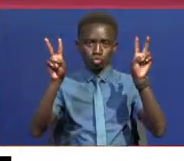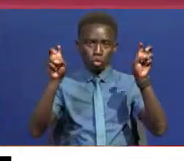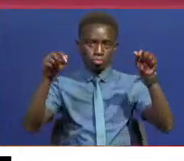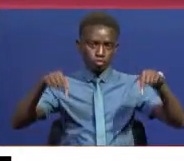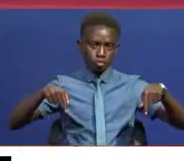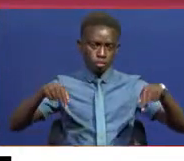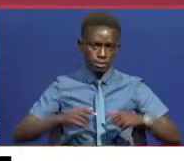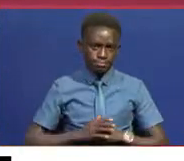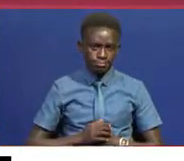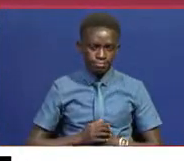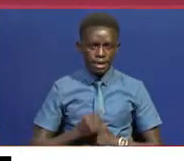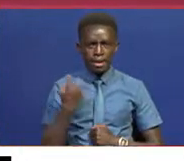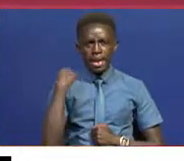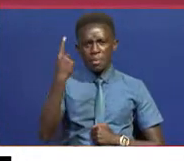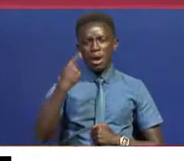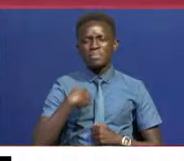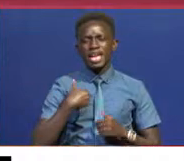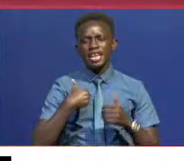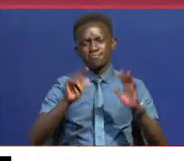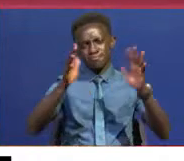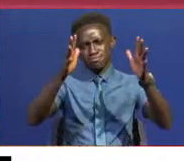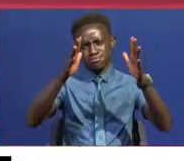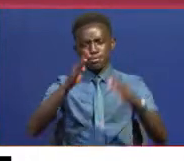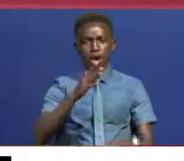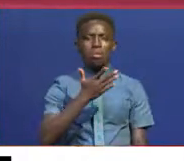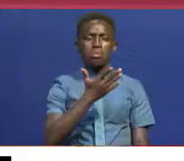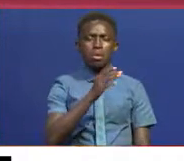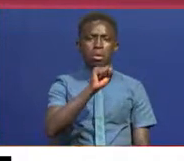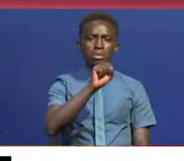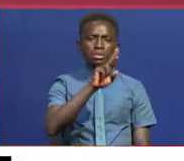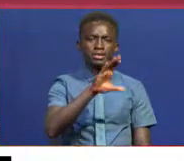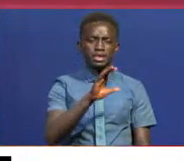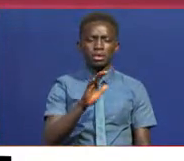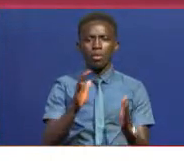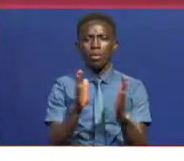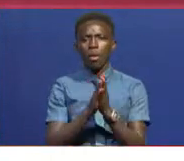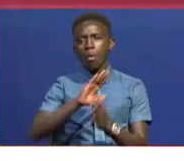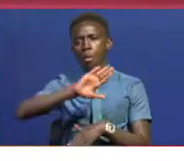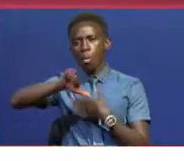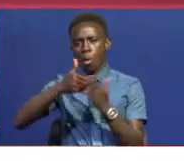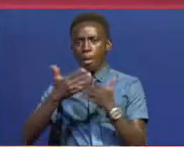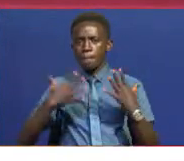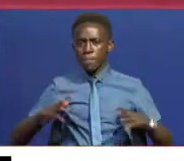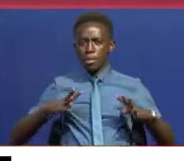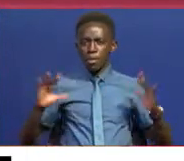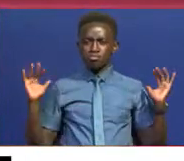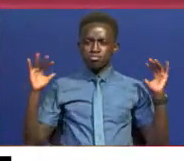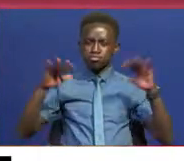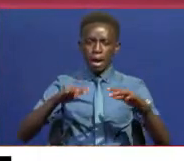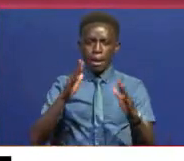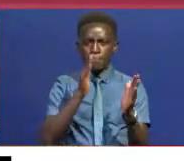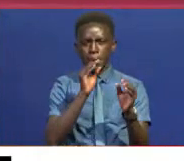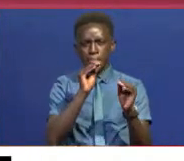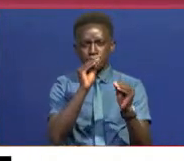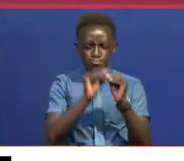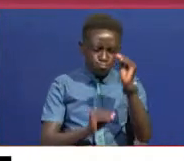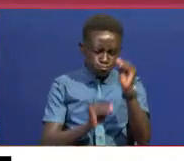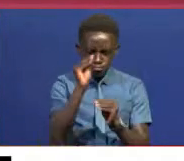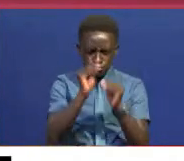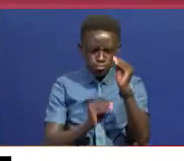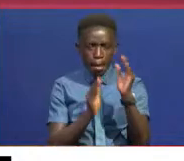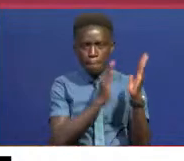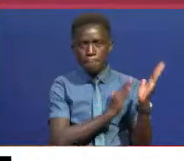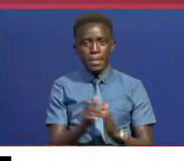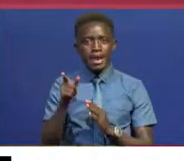the SRC and all the people who have put this convention together, because indeed it is a very significant